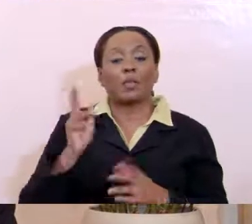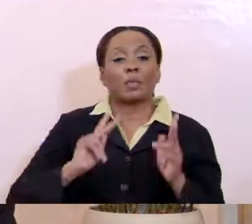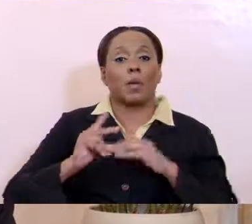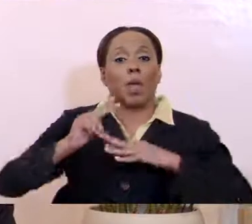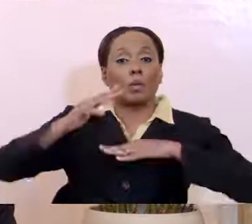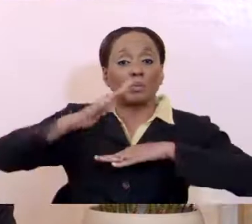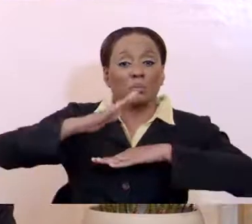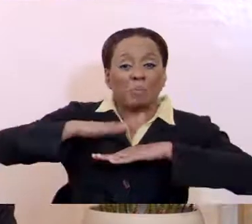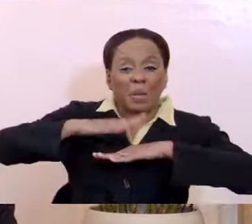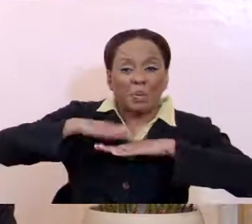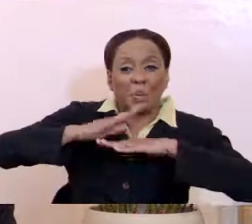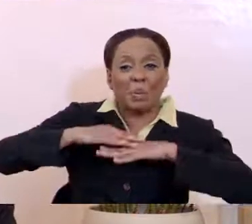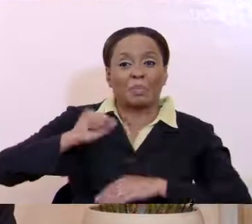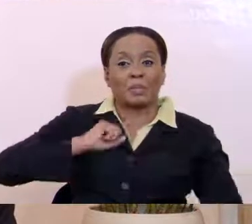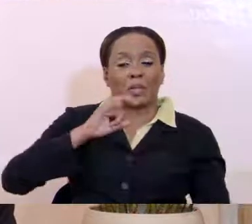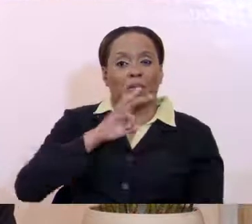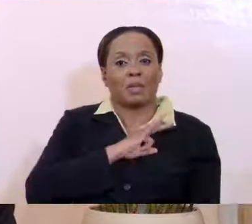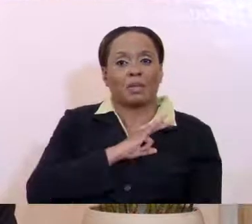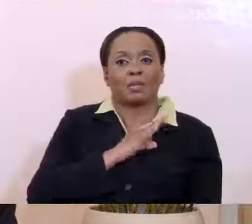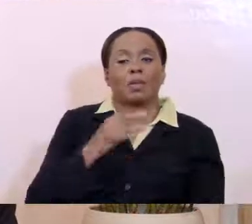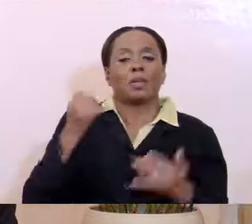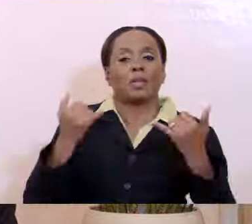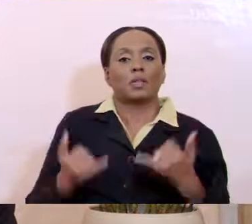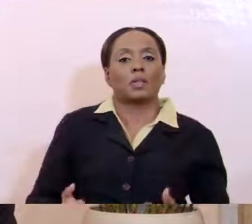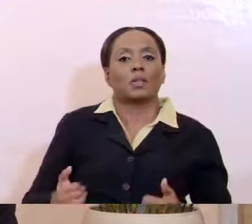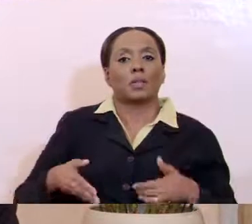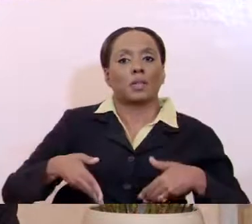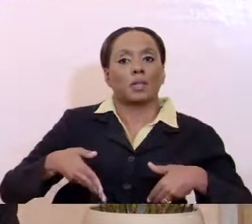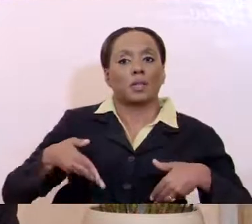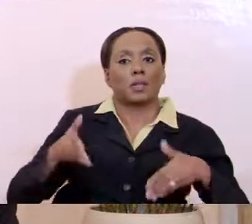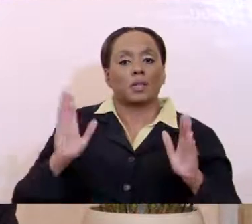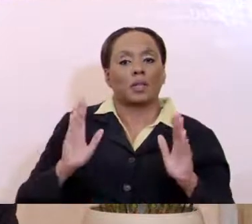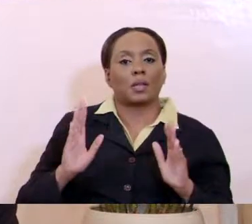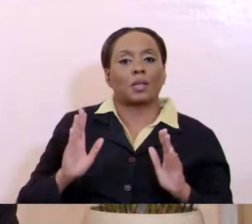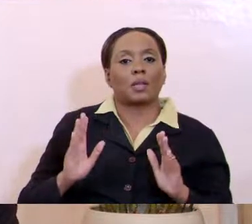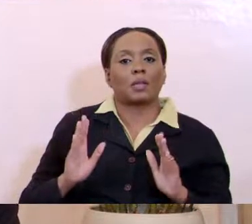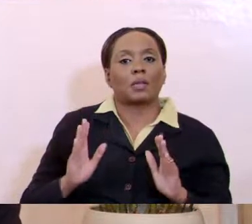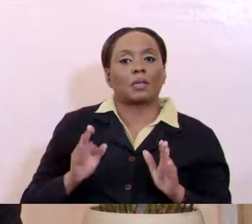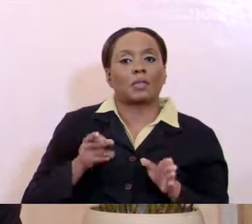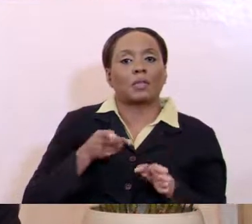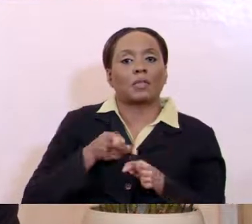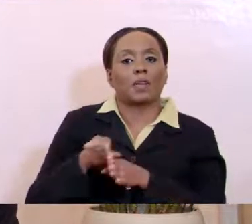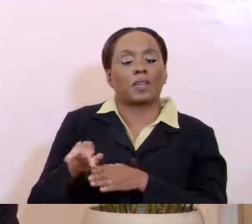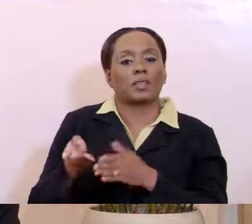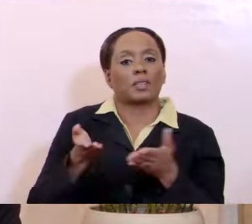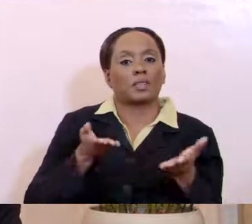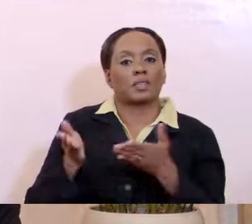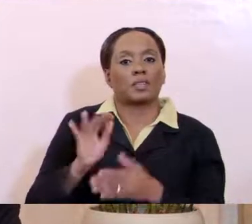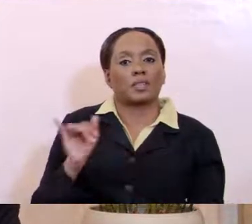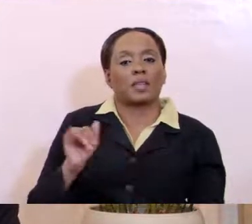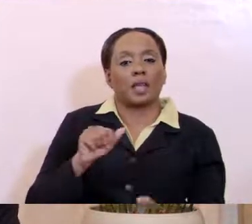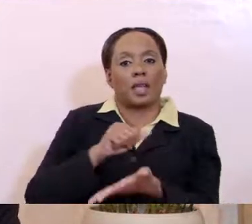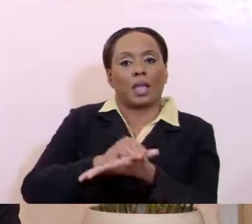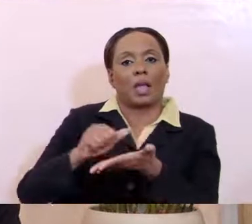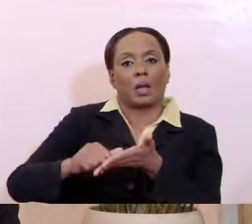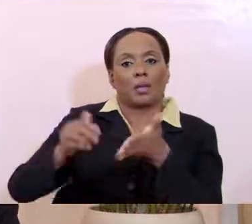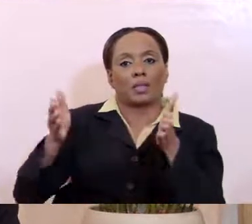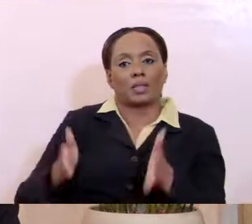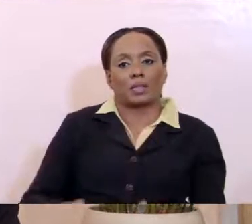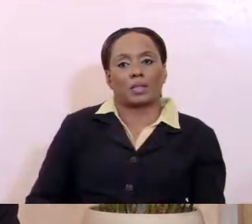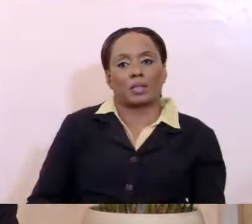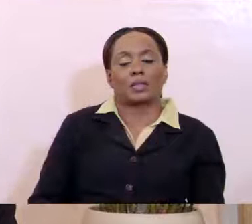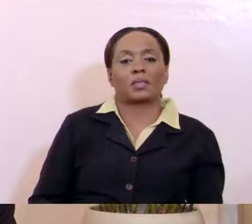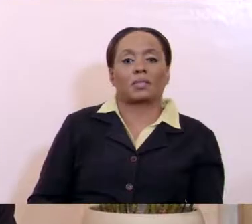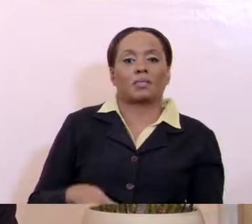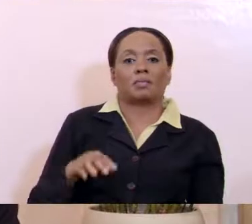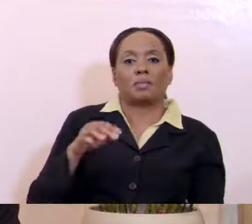skeleton staff, we are now going to allow those professional service entities like accountants,